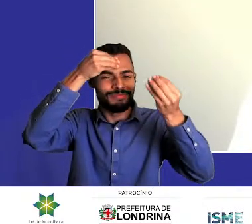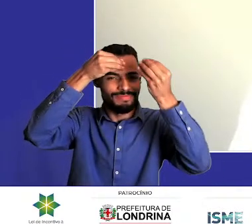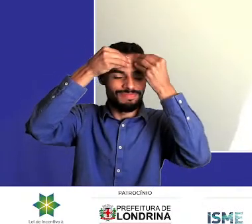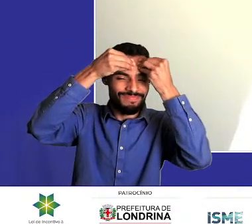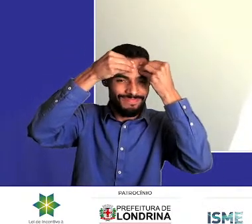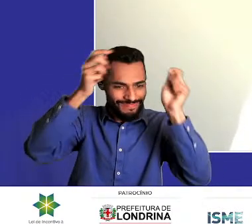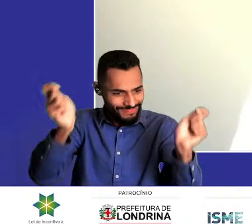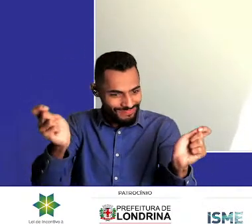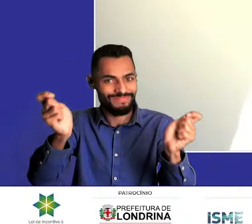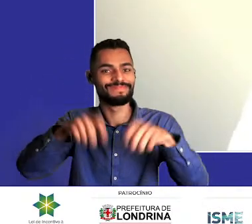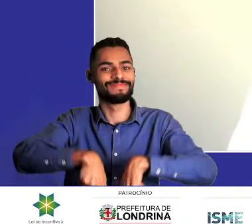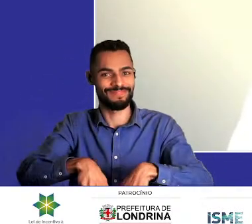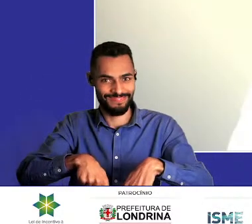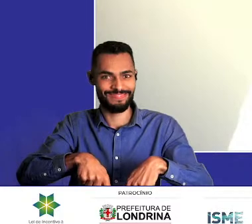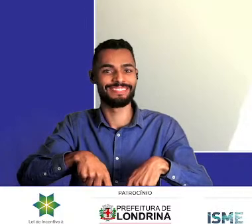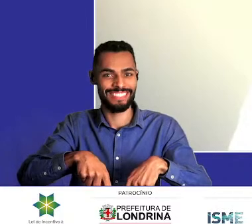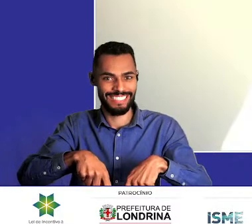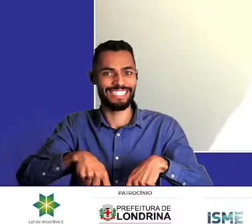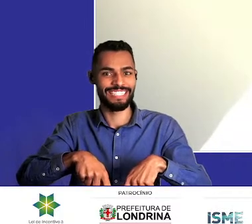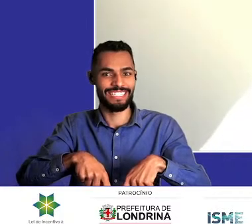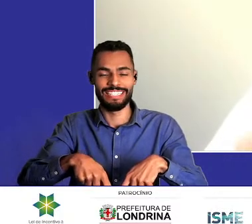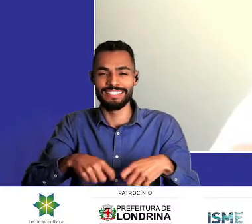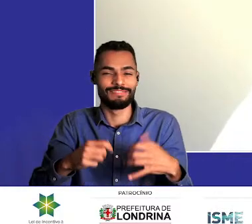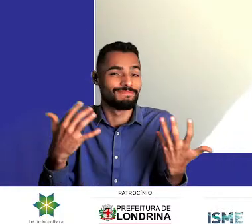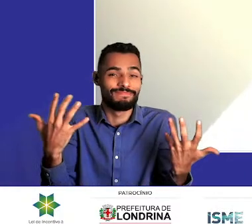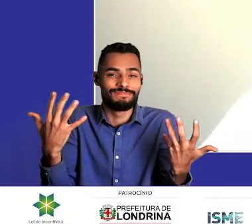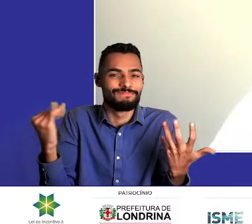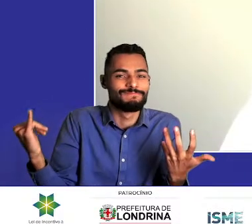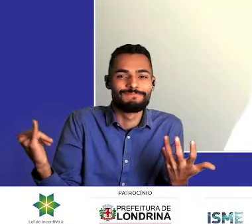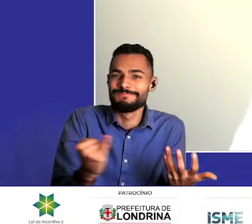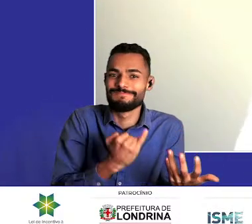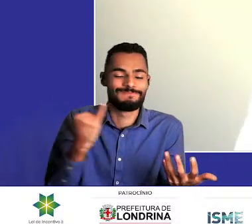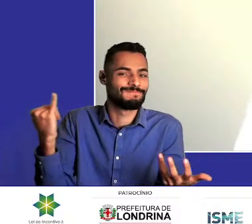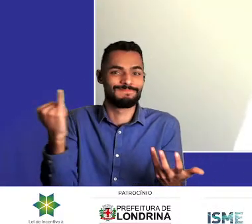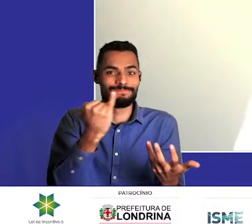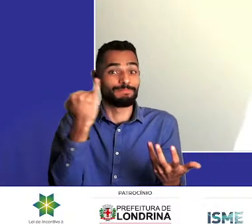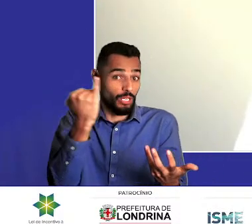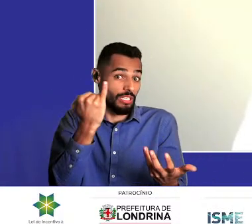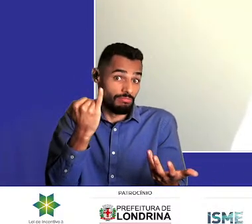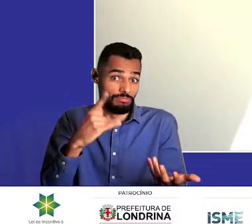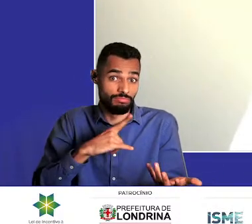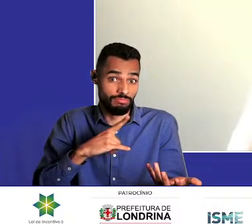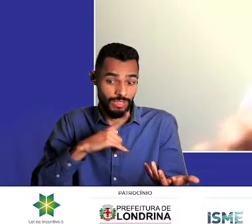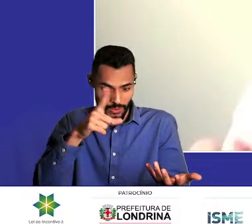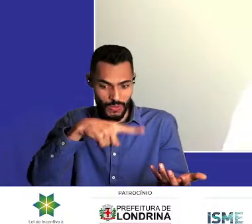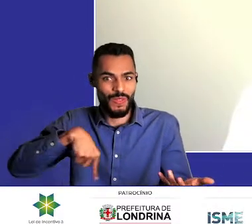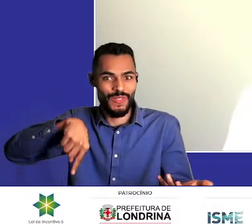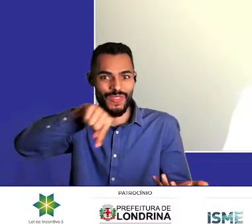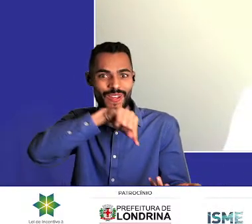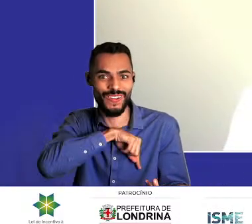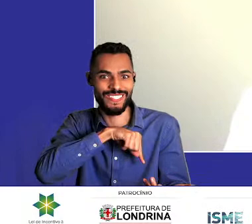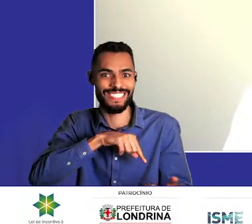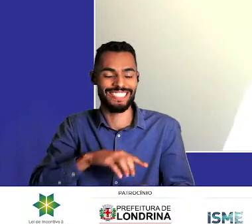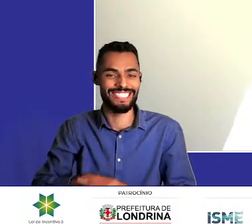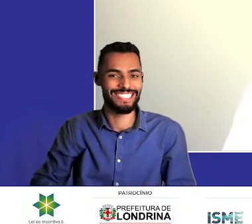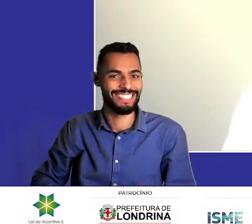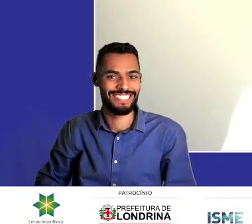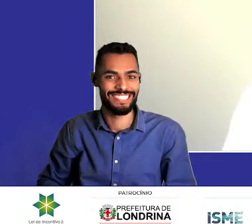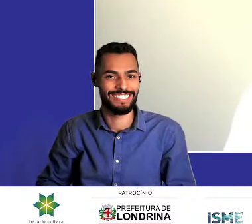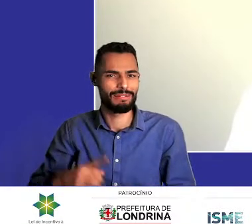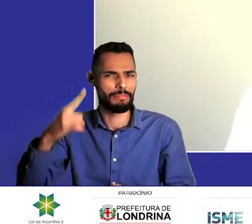very useful as we work over these next 2 days in restructuring